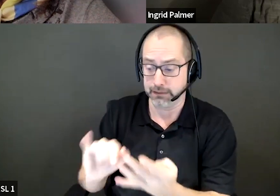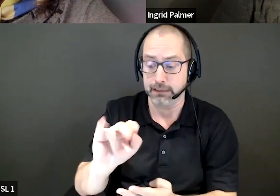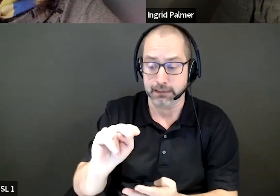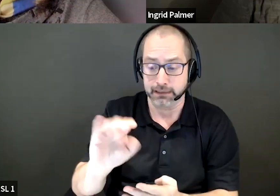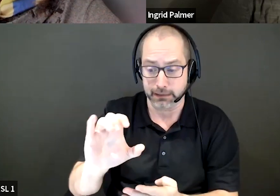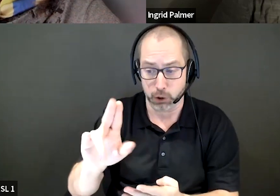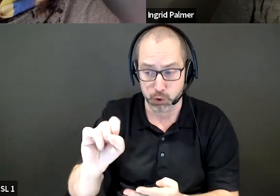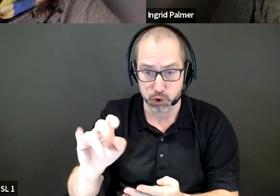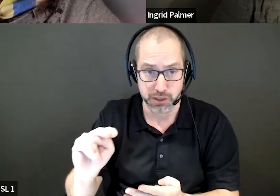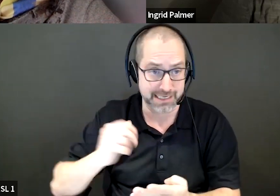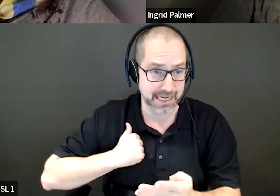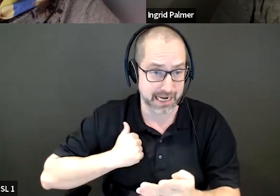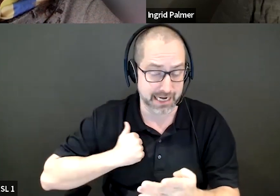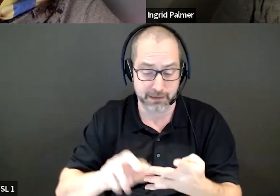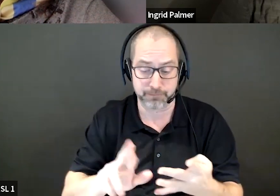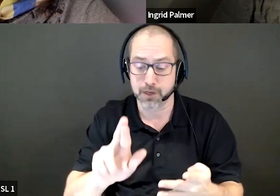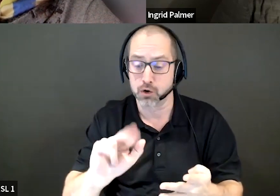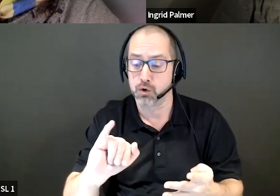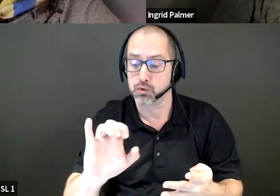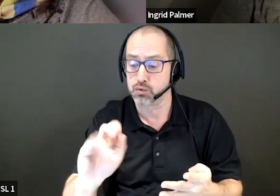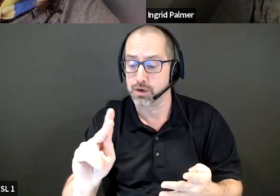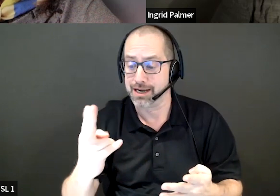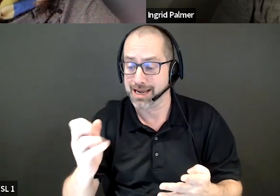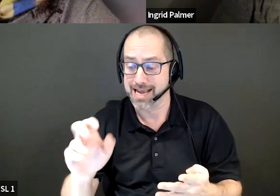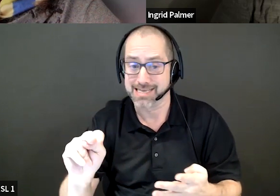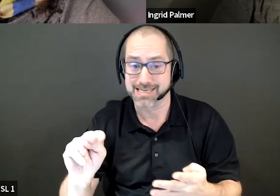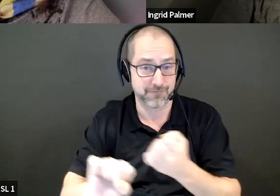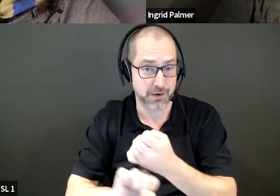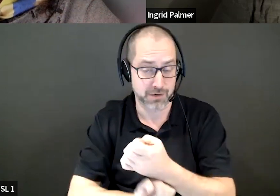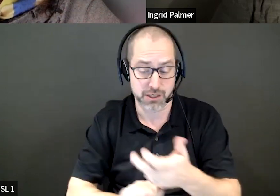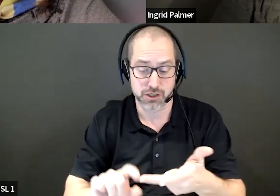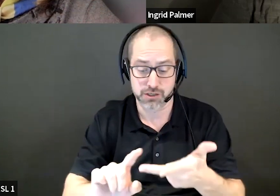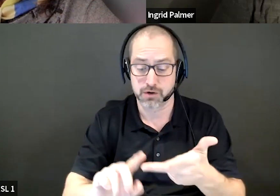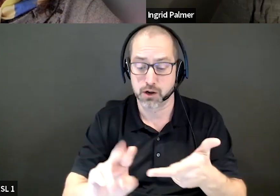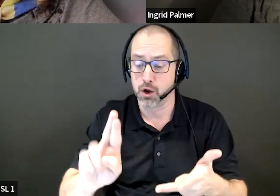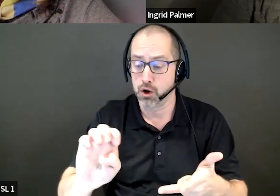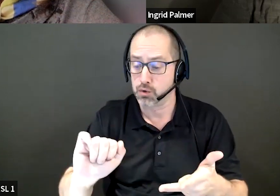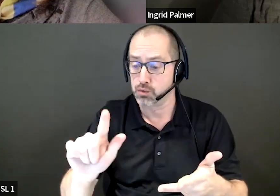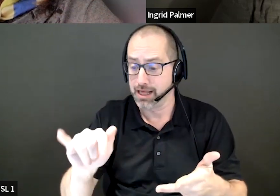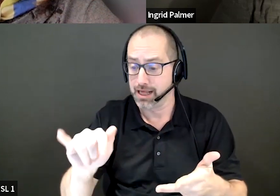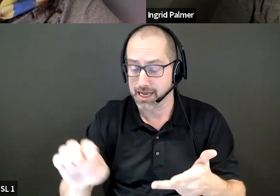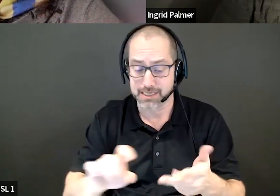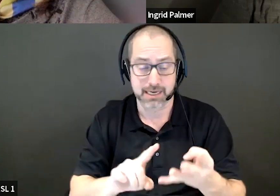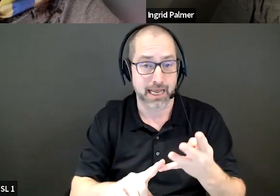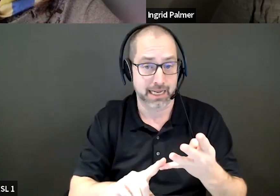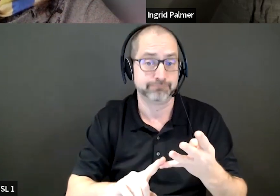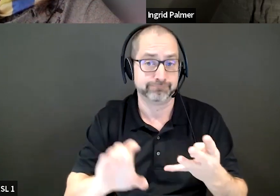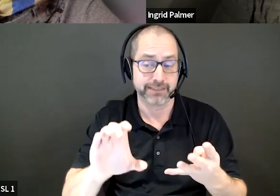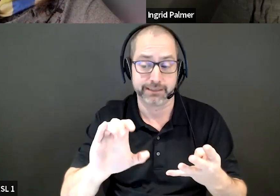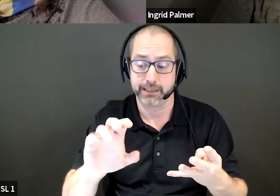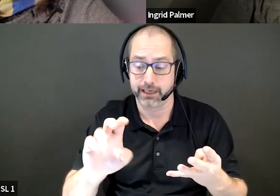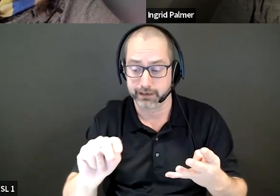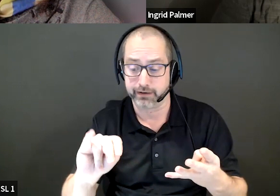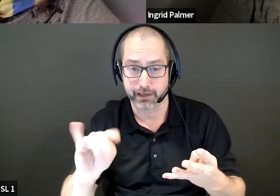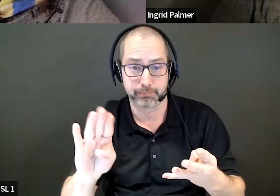Canada, the Rick Hansen Foundation, Realize, and the Canadian National Institute for the Blind.